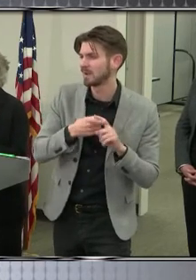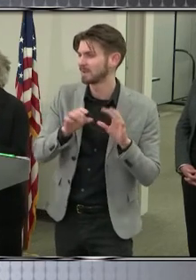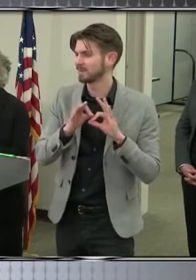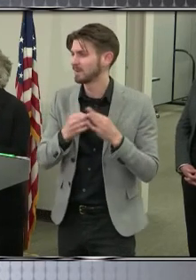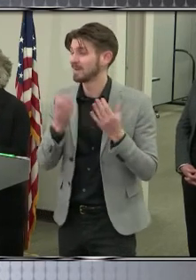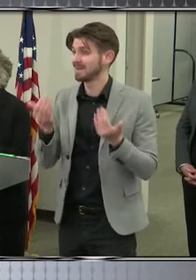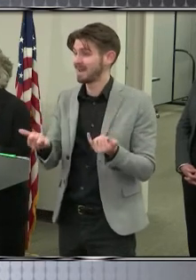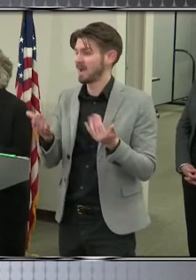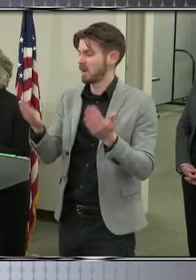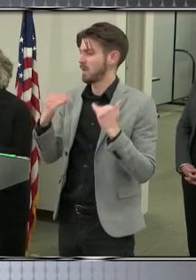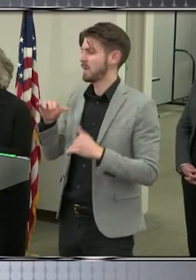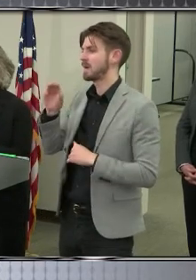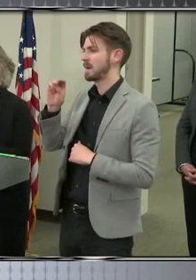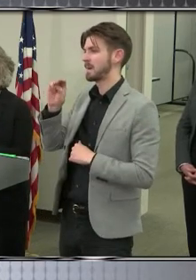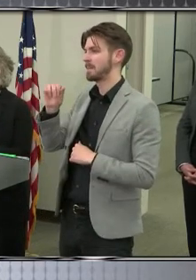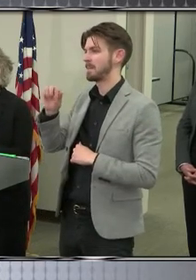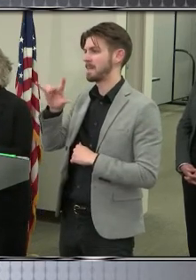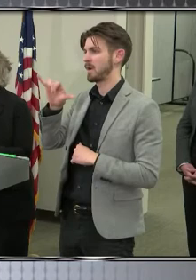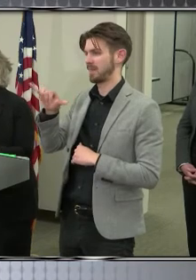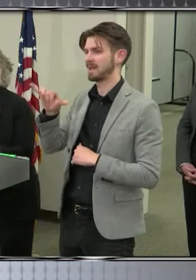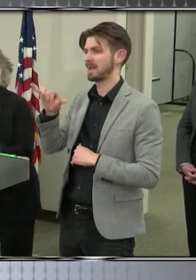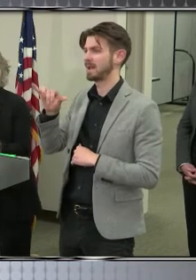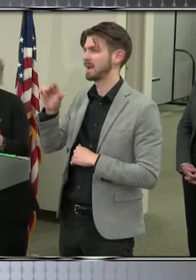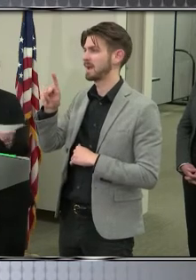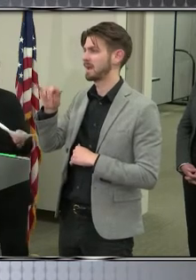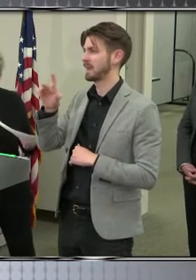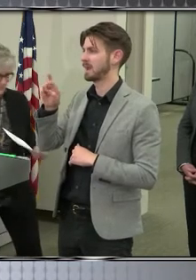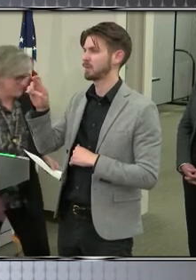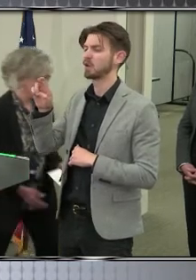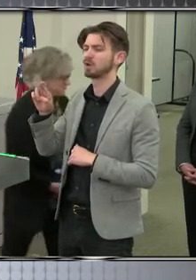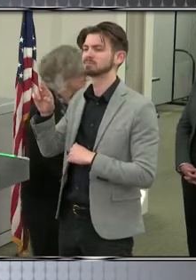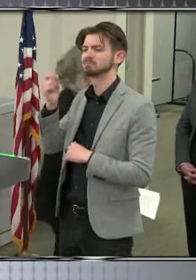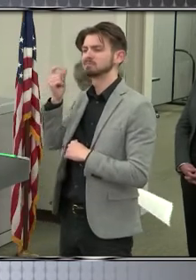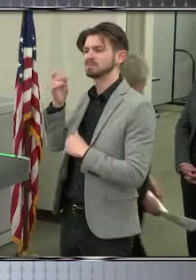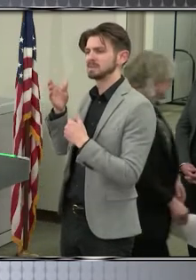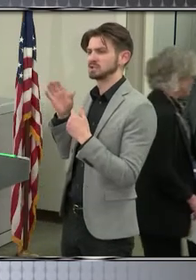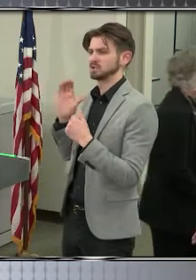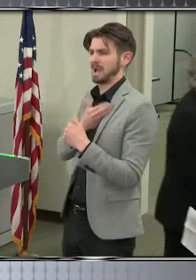Marinie Klaber. She is our regional epidemiologist. Thank you.